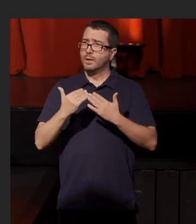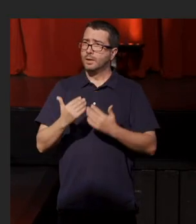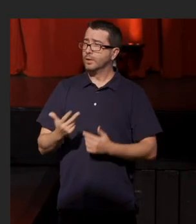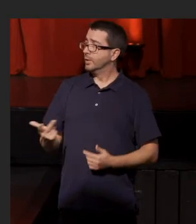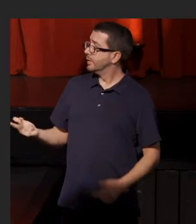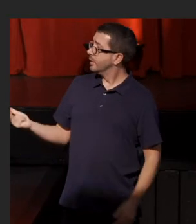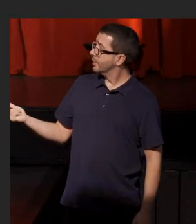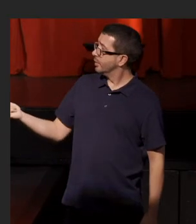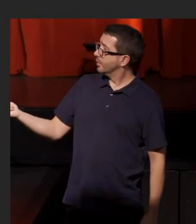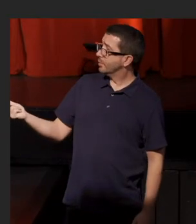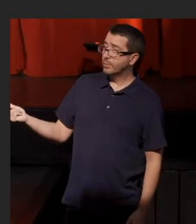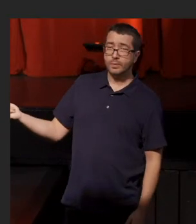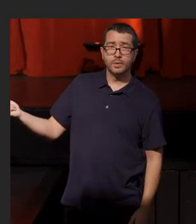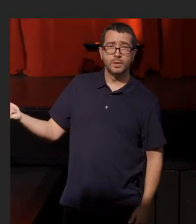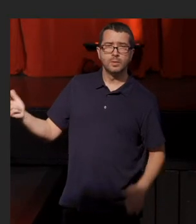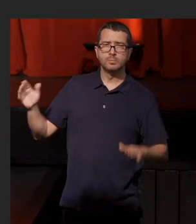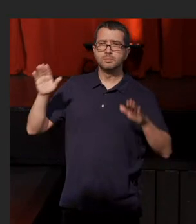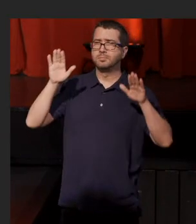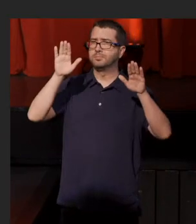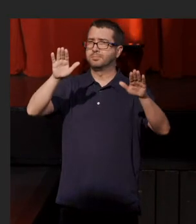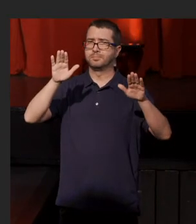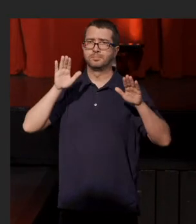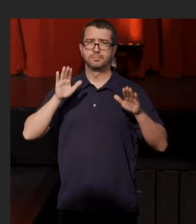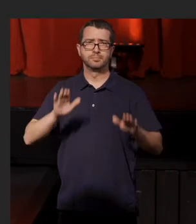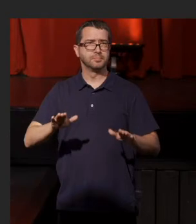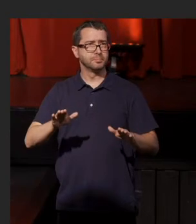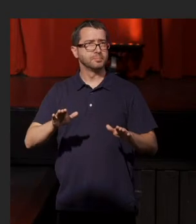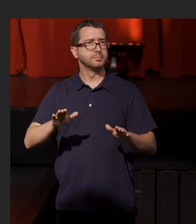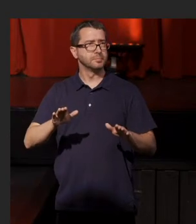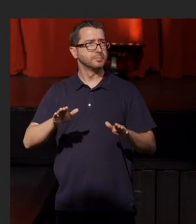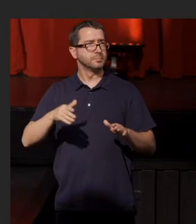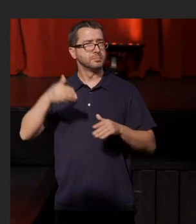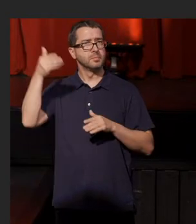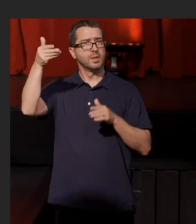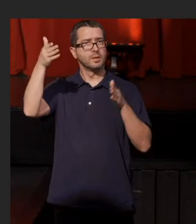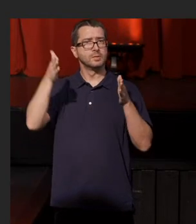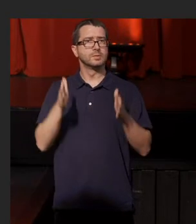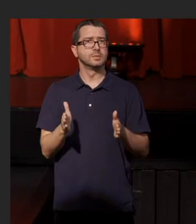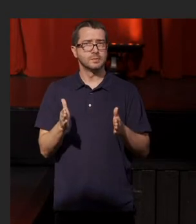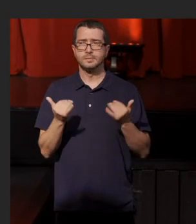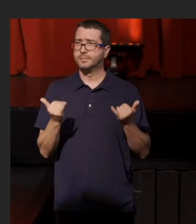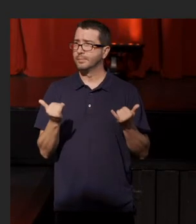three outstanding conversationalists this evening.